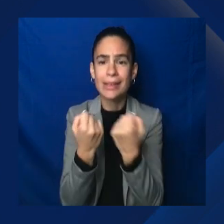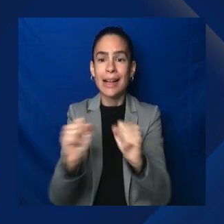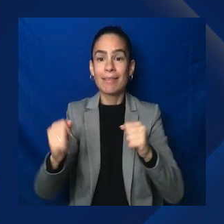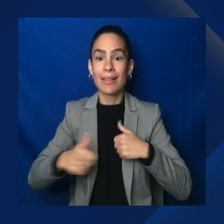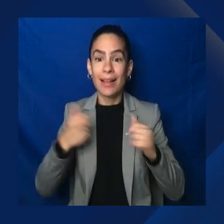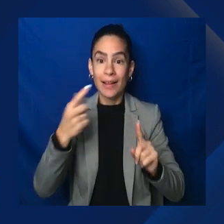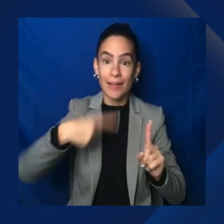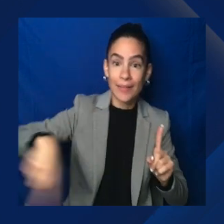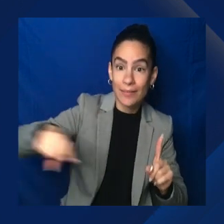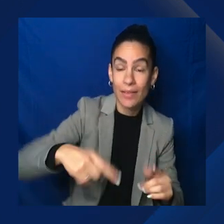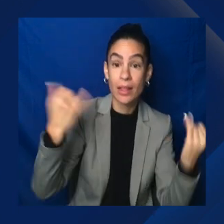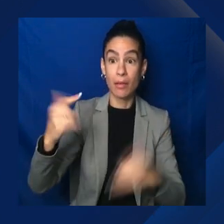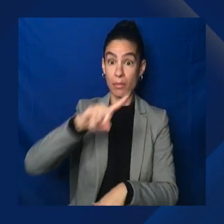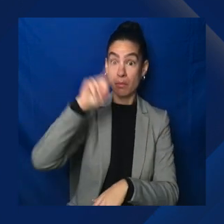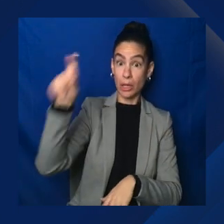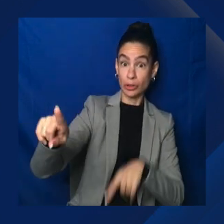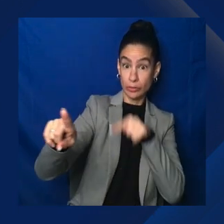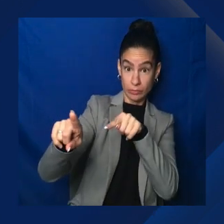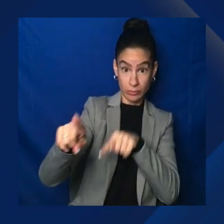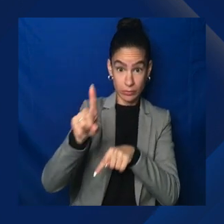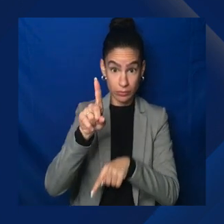ready? Thank you.